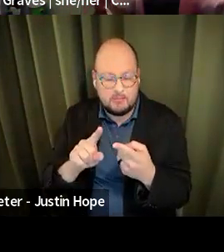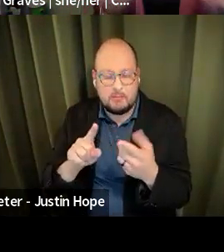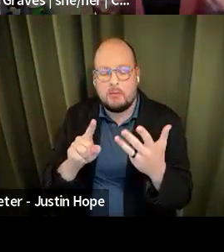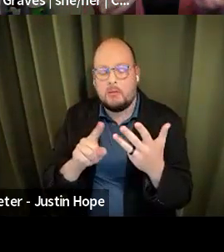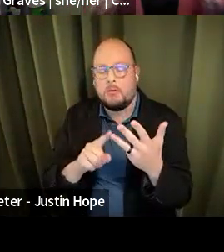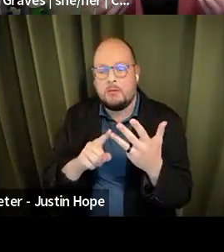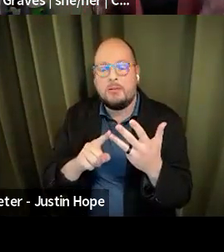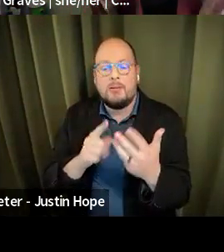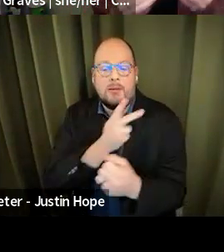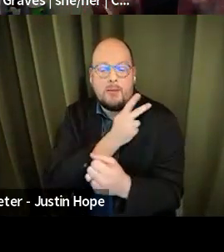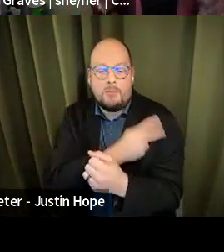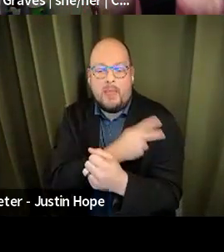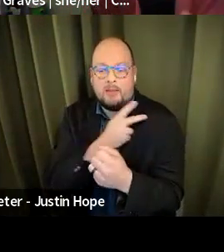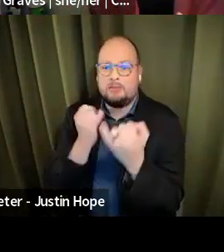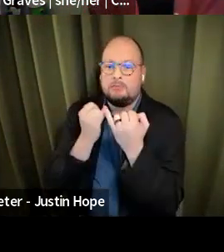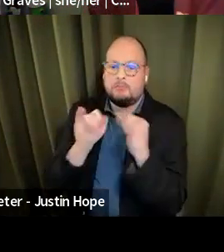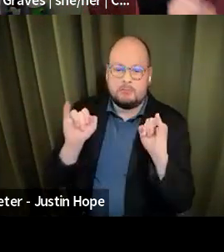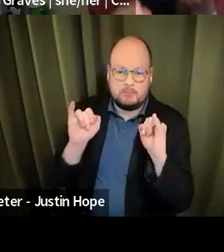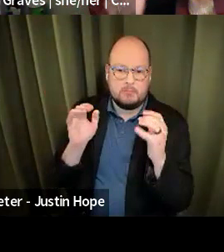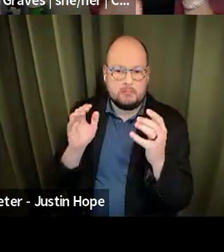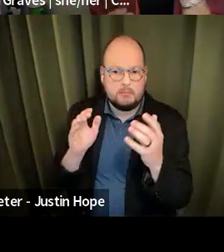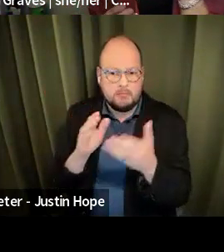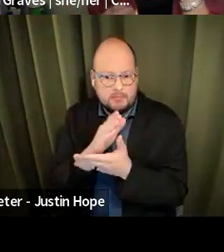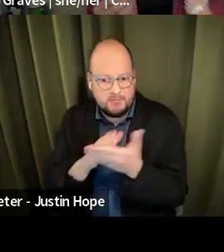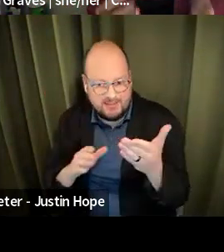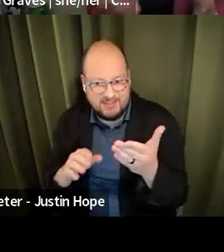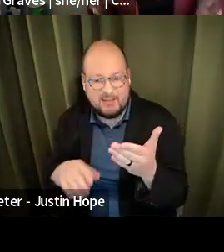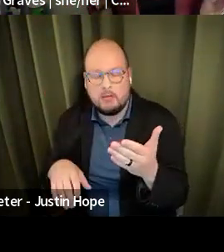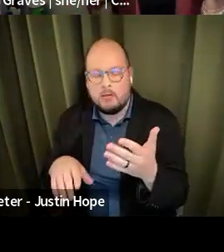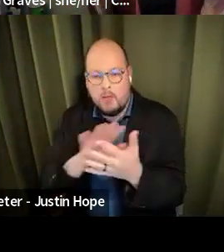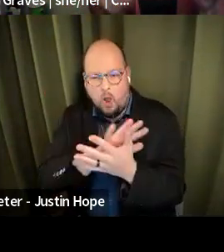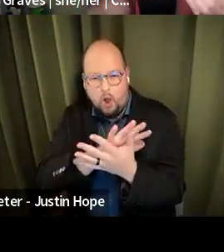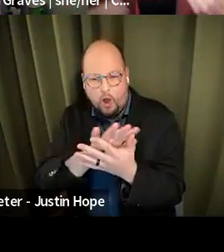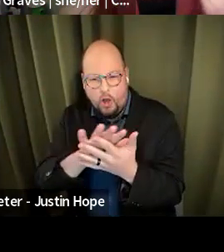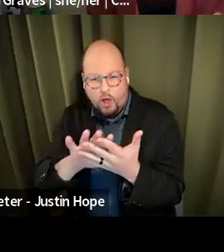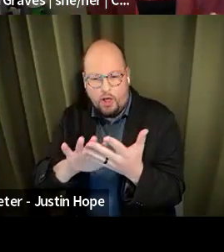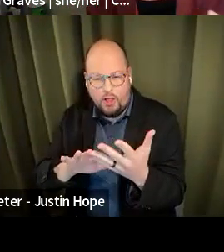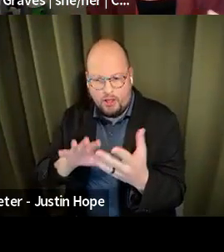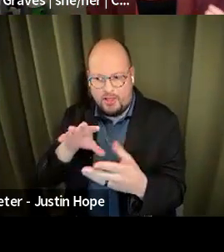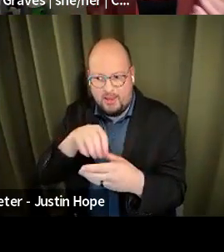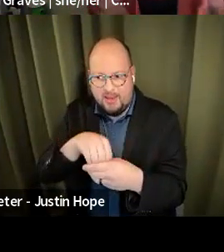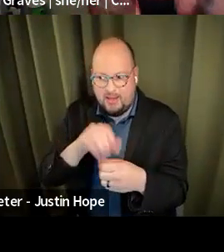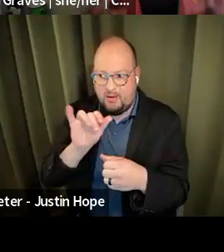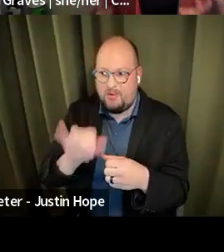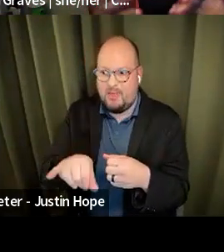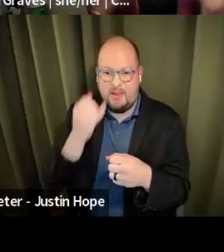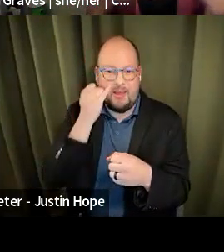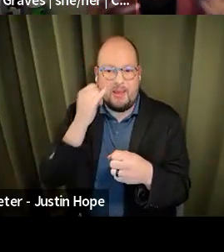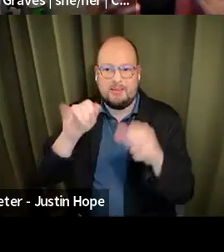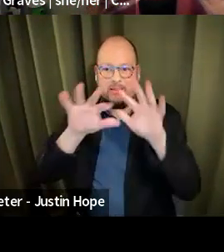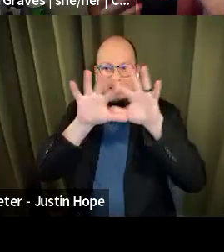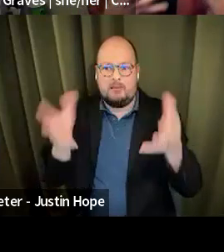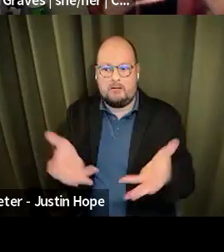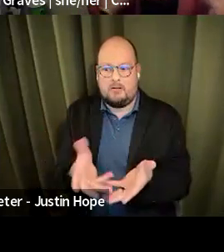Like, there's all of these things that are so central to the tenets of do no harm, you know, because I